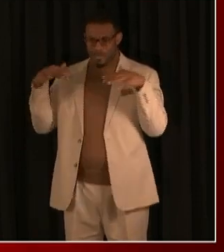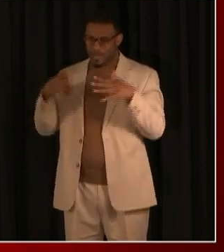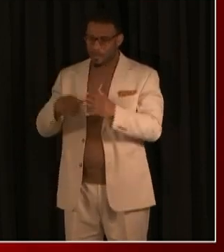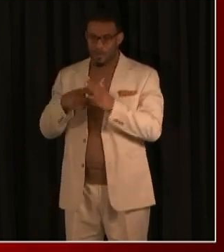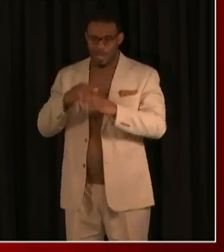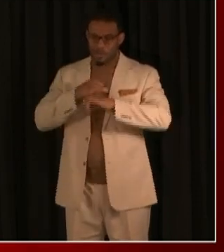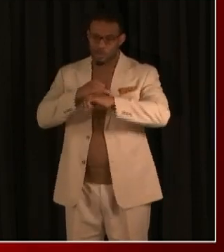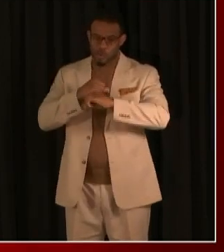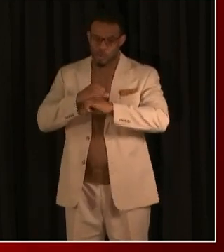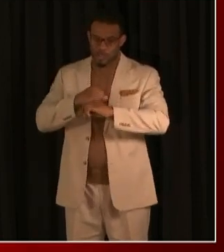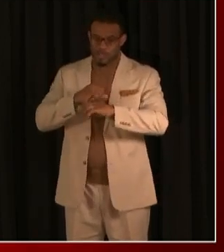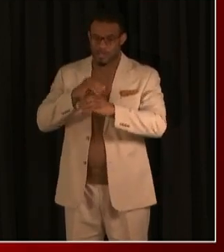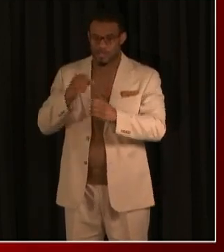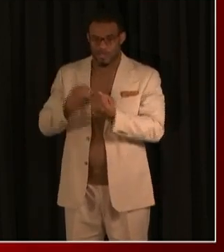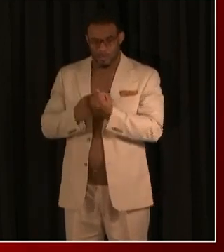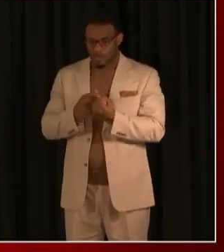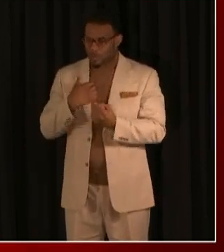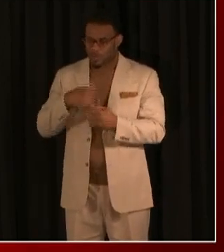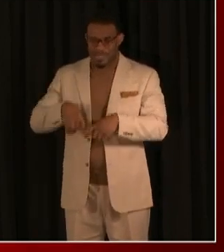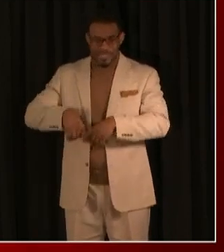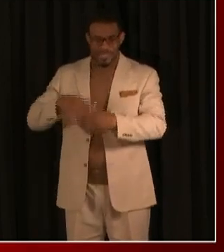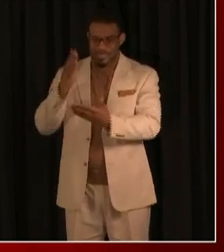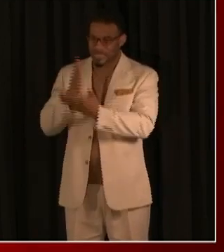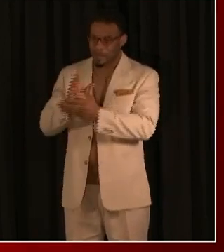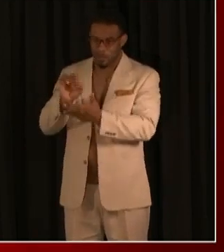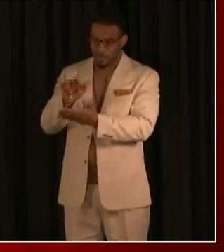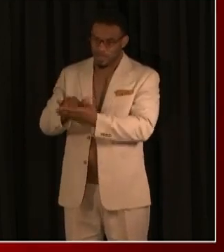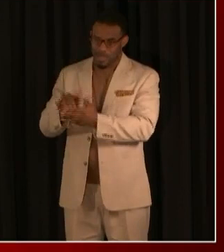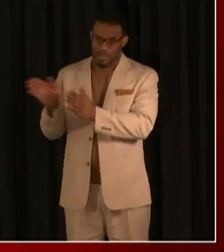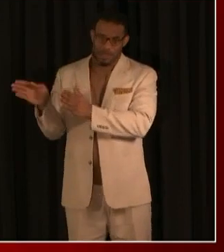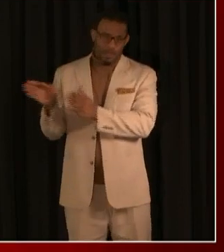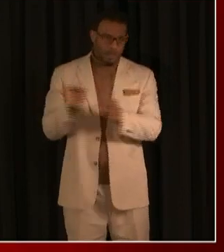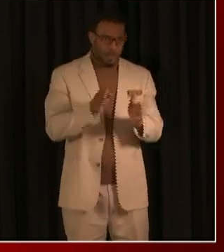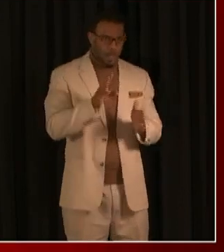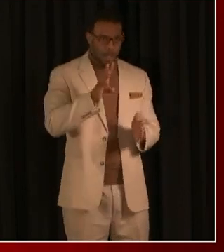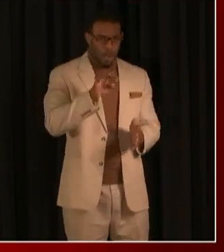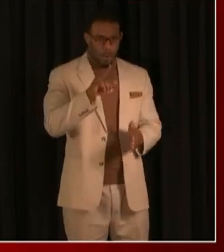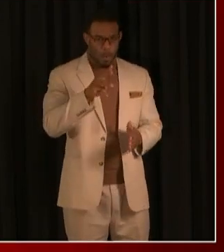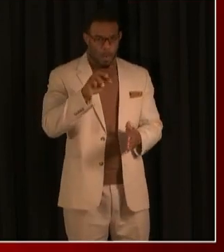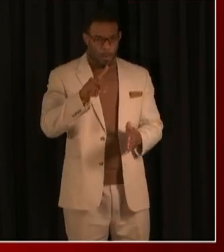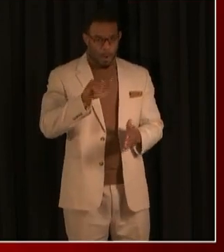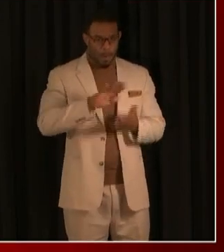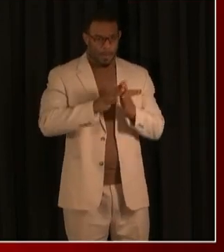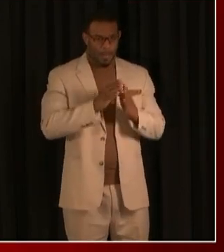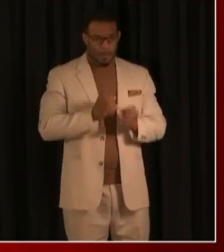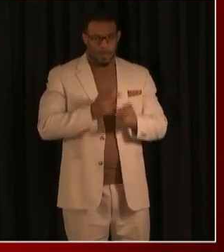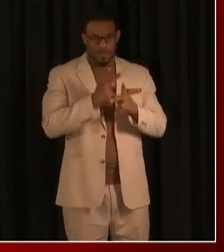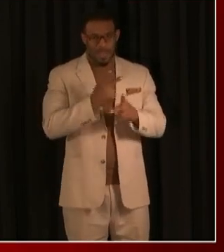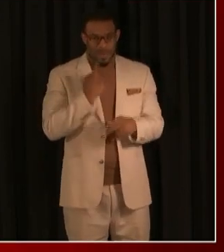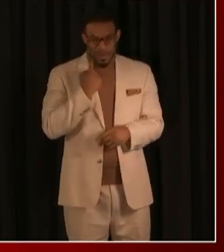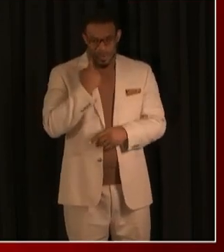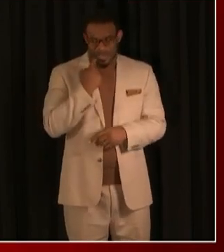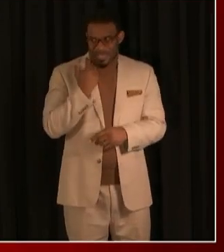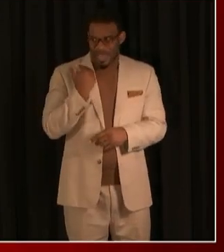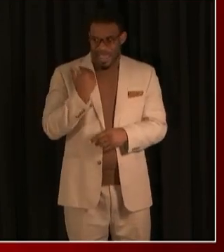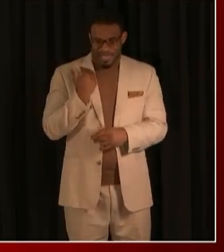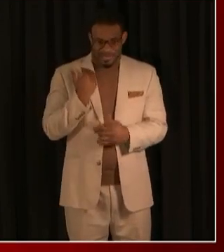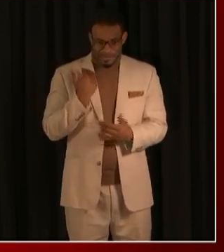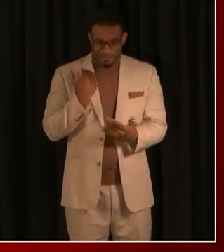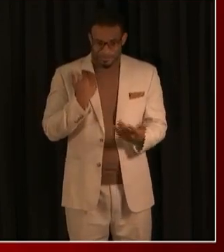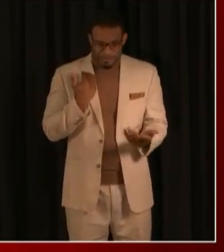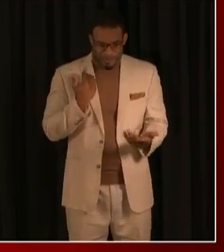we required some security support. So we've stopped doing that. So Walmart became a provider recently in the